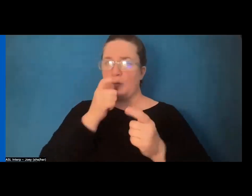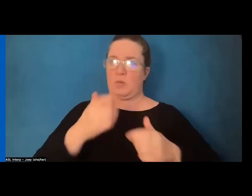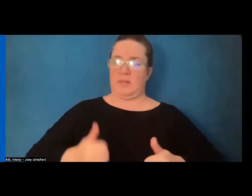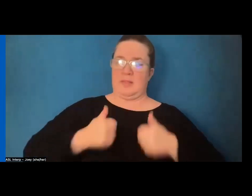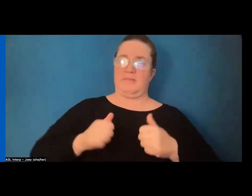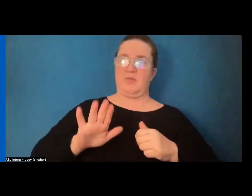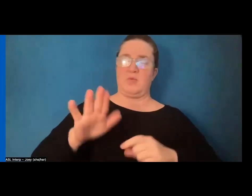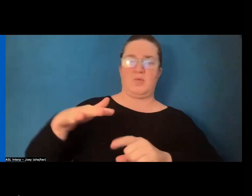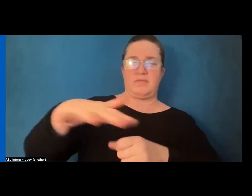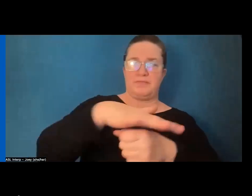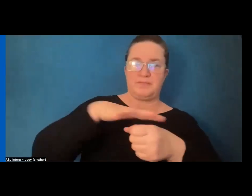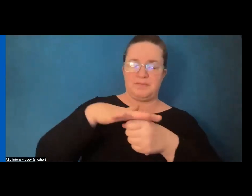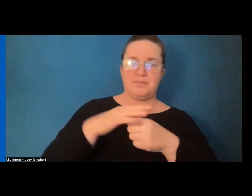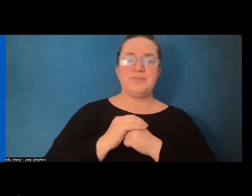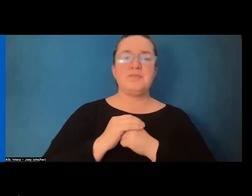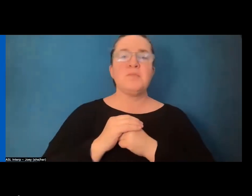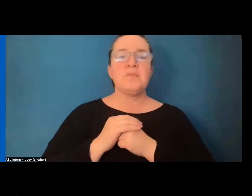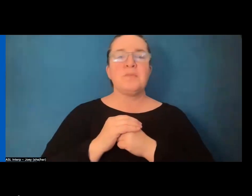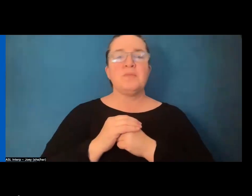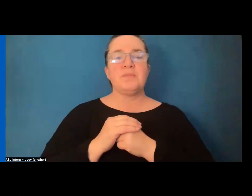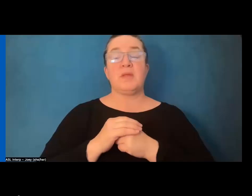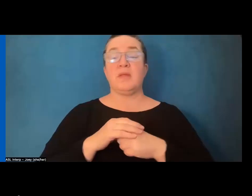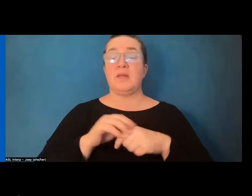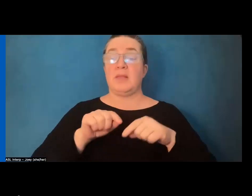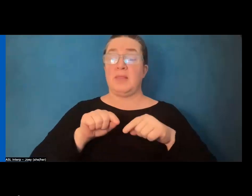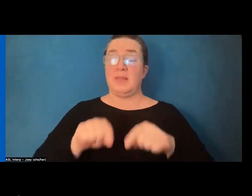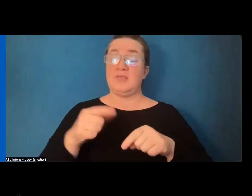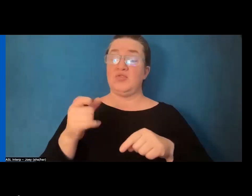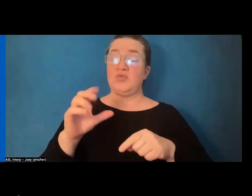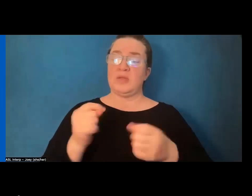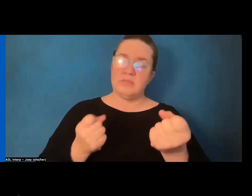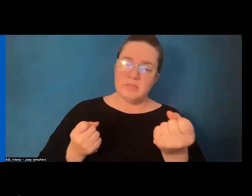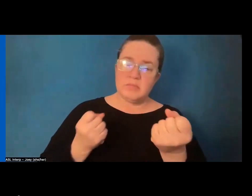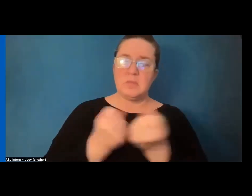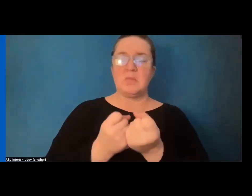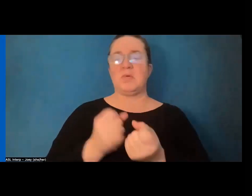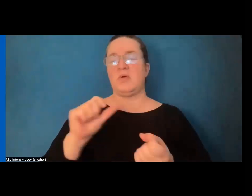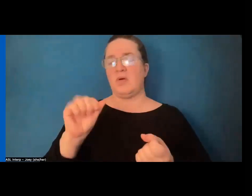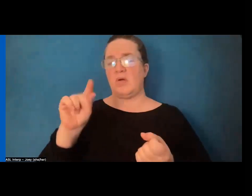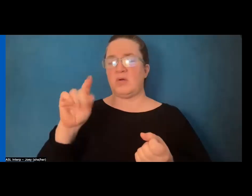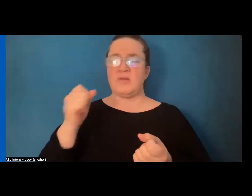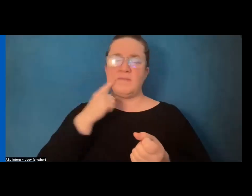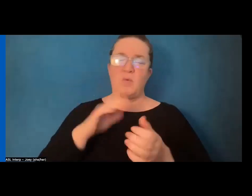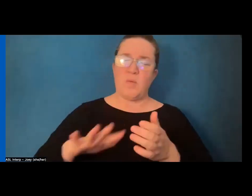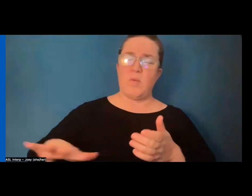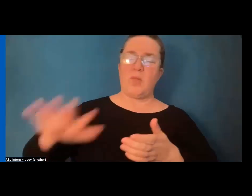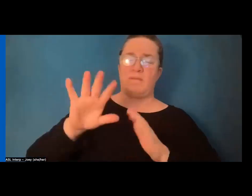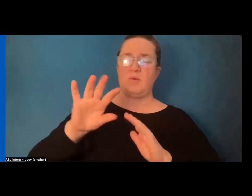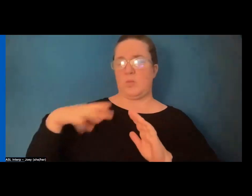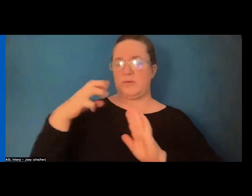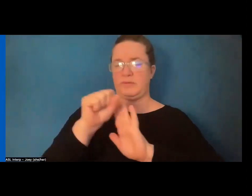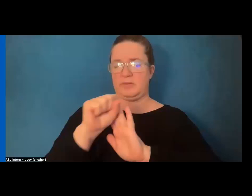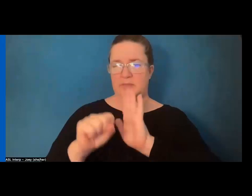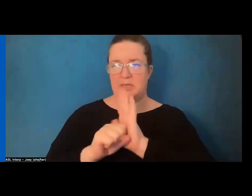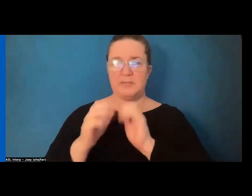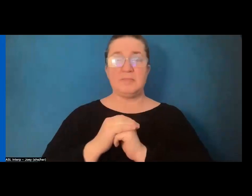program is intended to bolster the arts in all corners of Washington state, and especially in communities that have traditionally been the